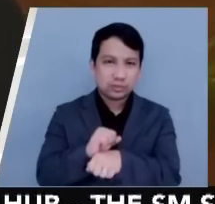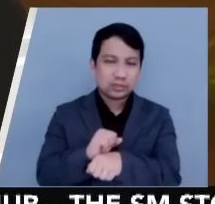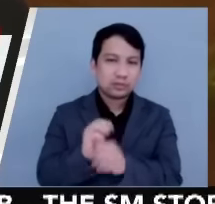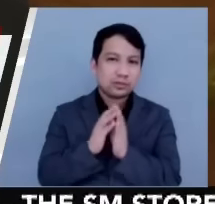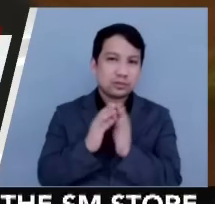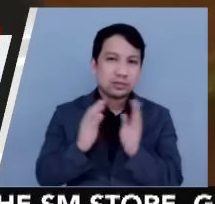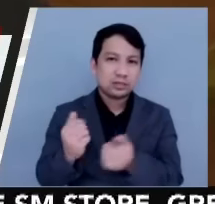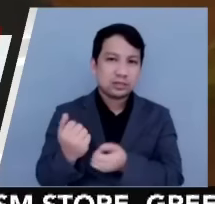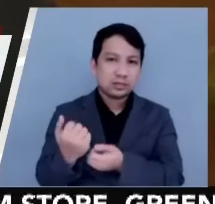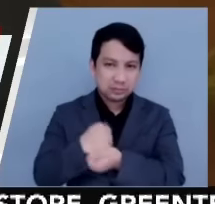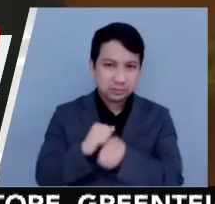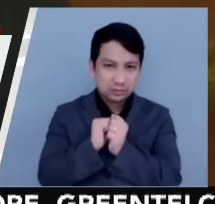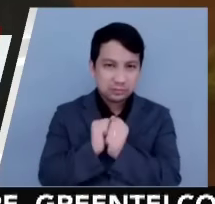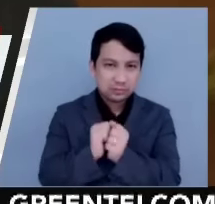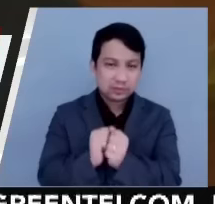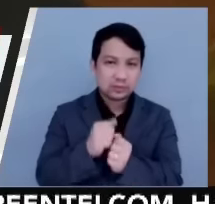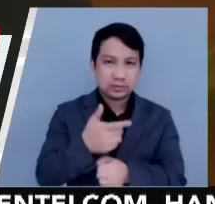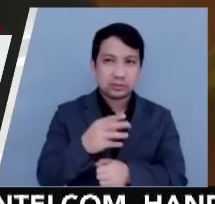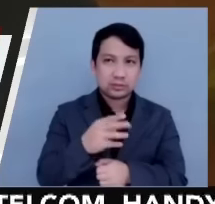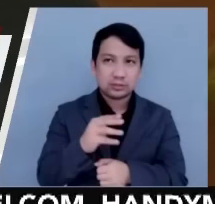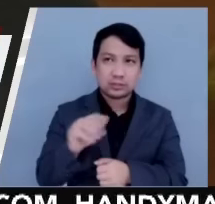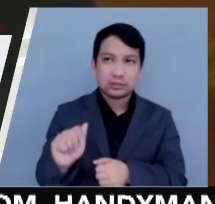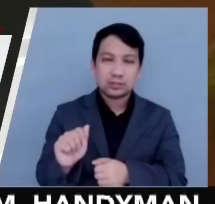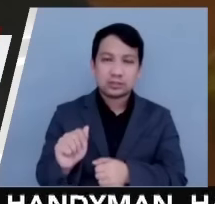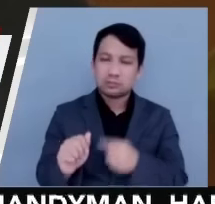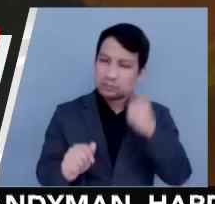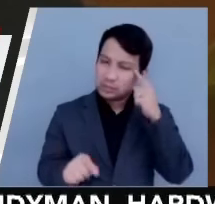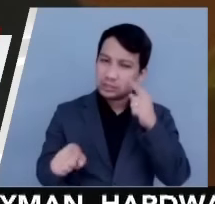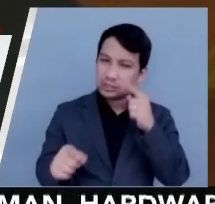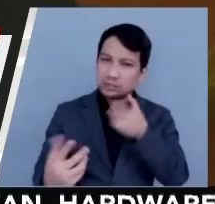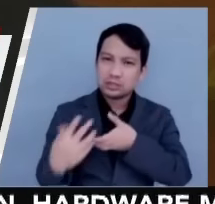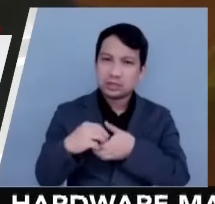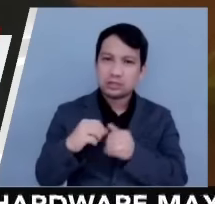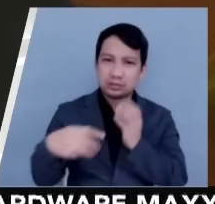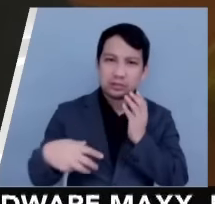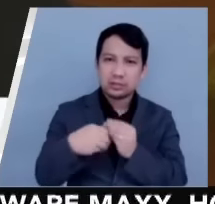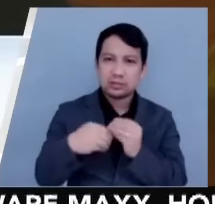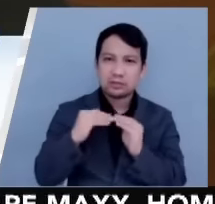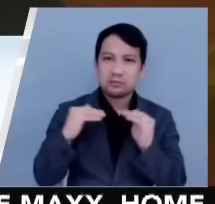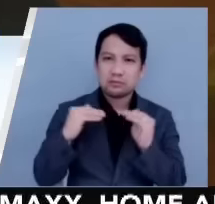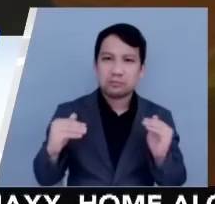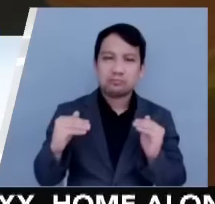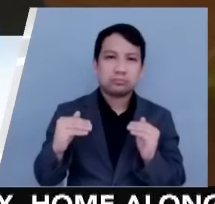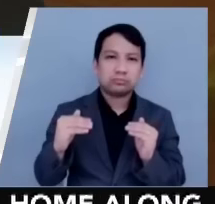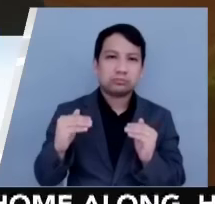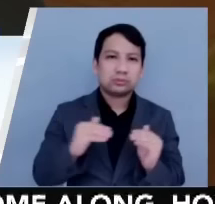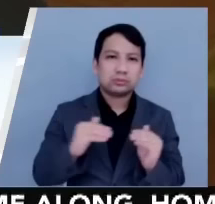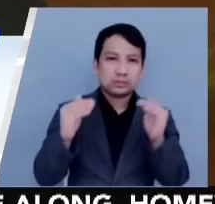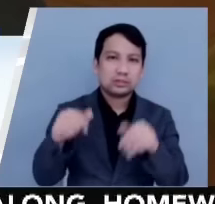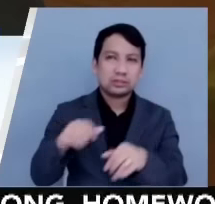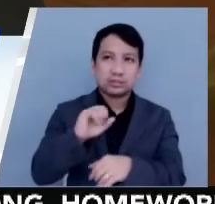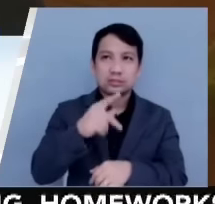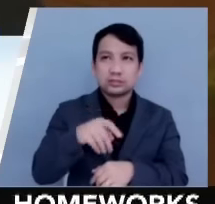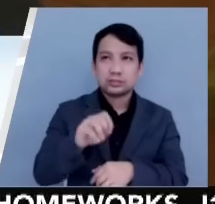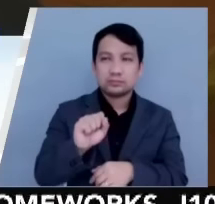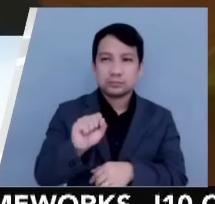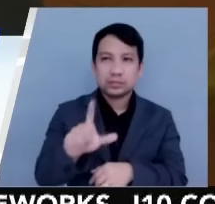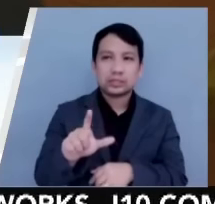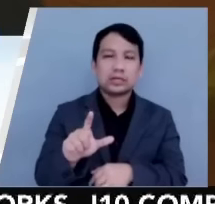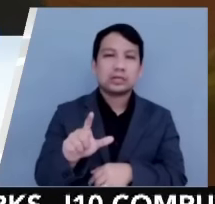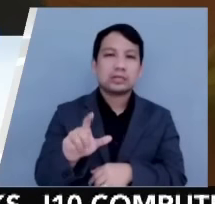us, with GMA and Sparkle. I think he will add another level to Sparkle. And also, we know